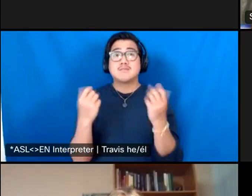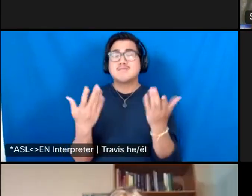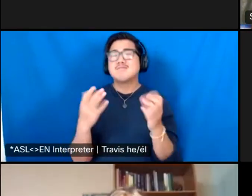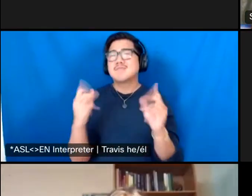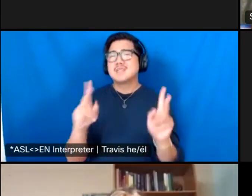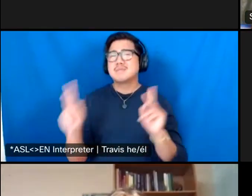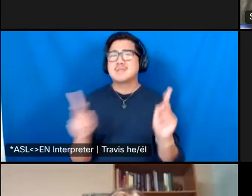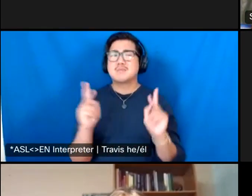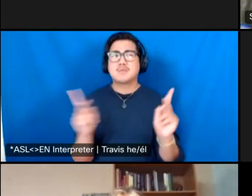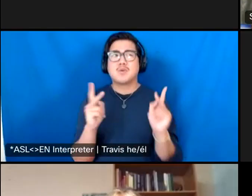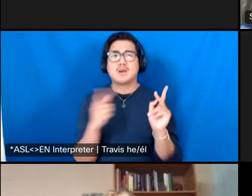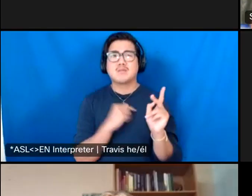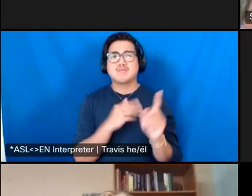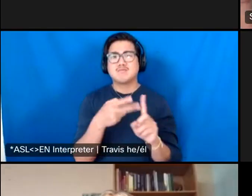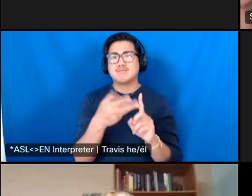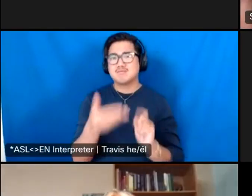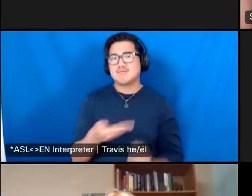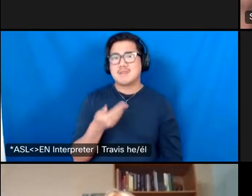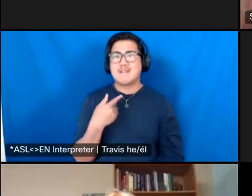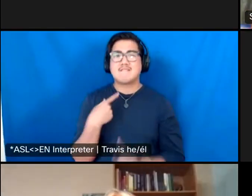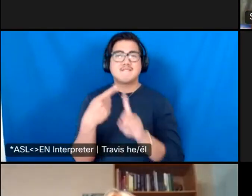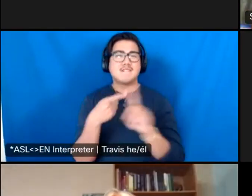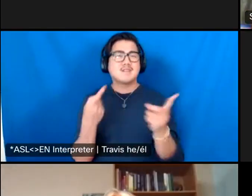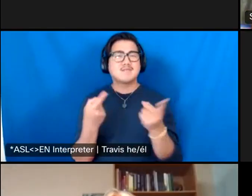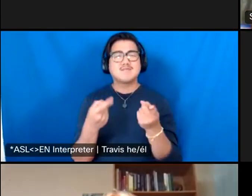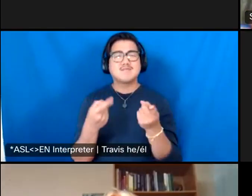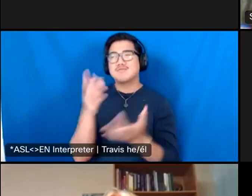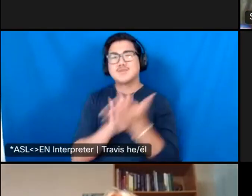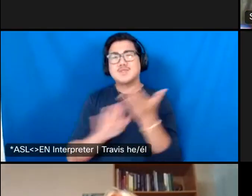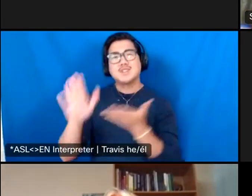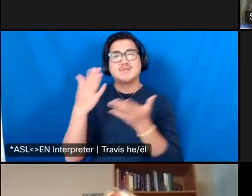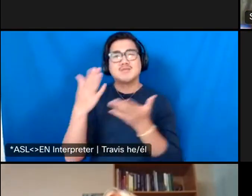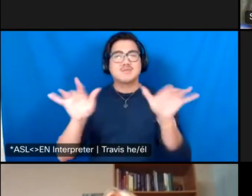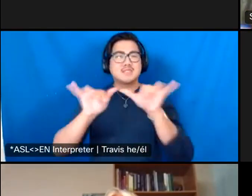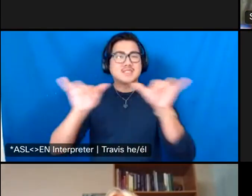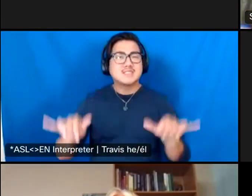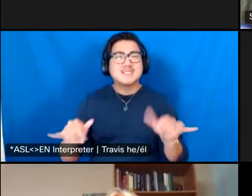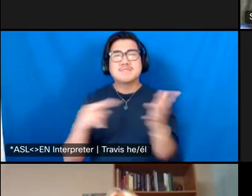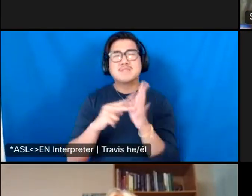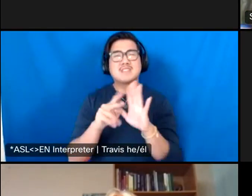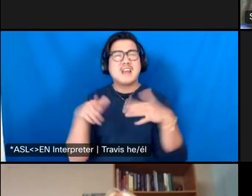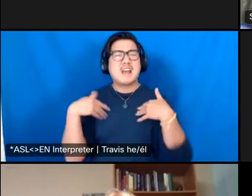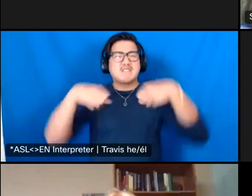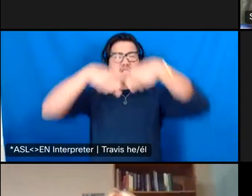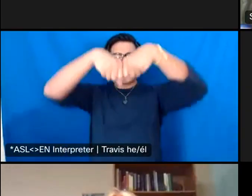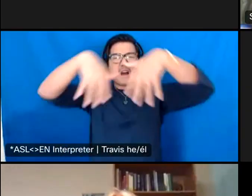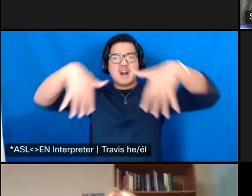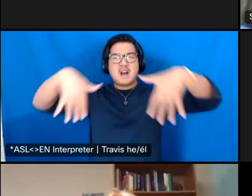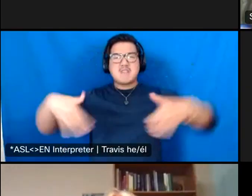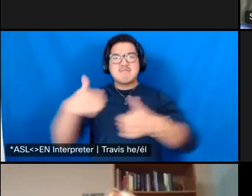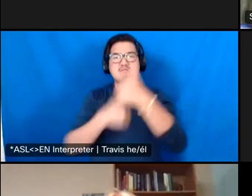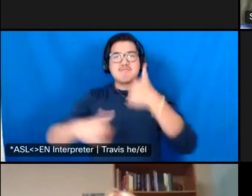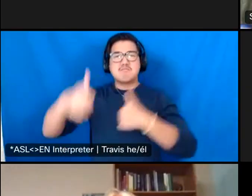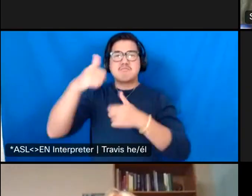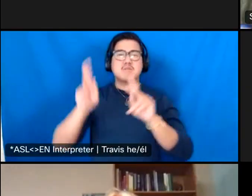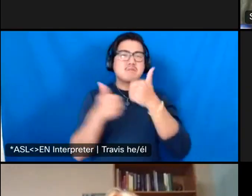higher ed where there's a hierarchy, corporate where there's a hierarchy, and then we meet and say like, no, we are our mission.